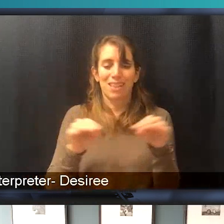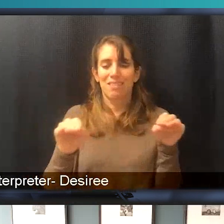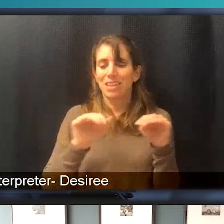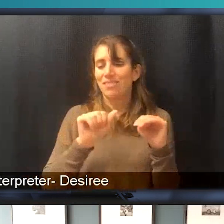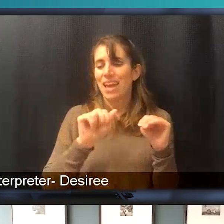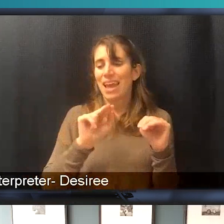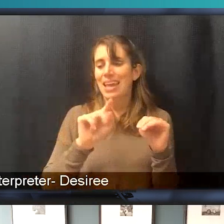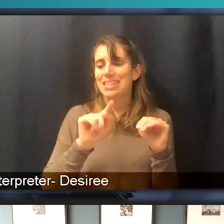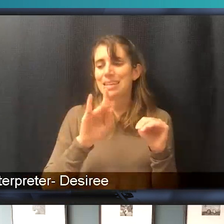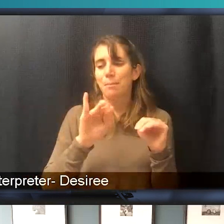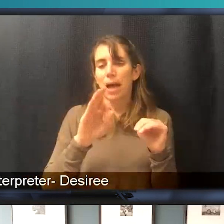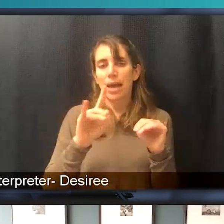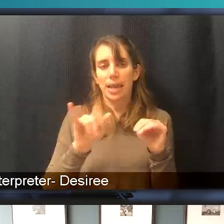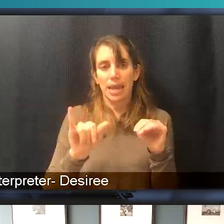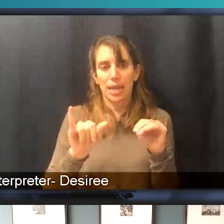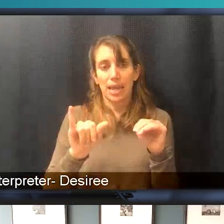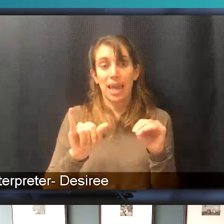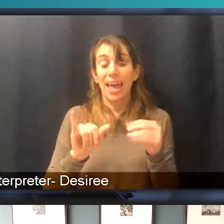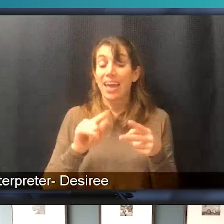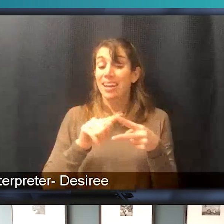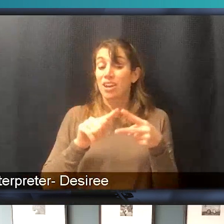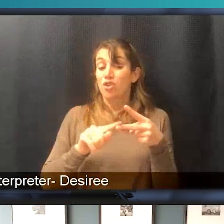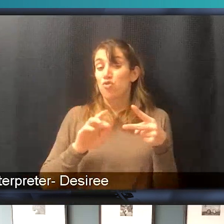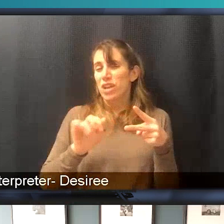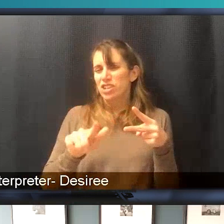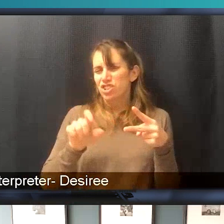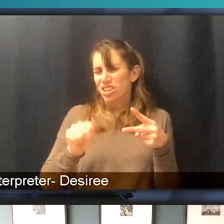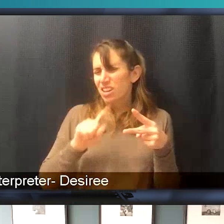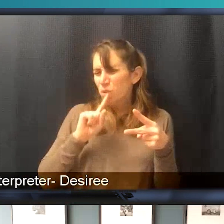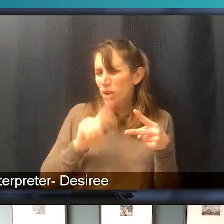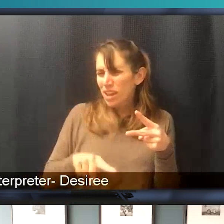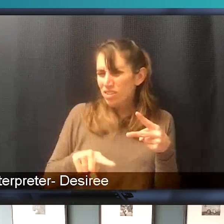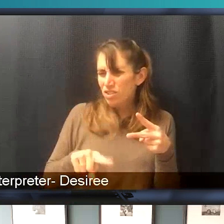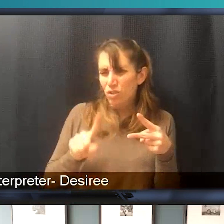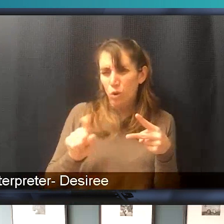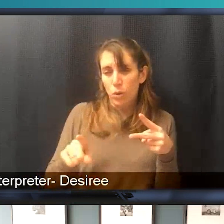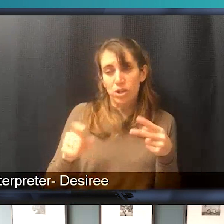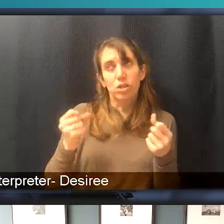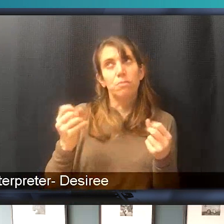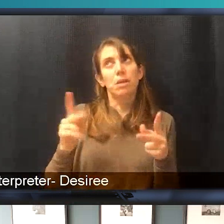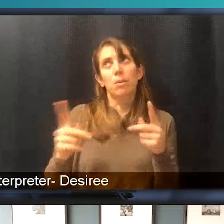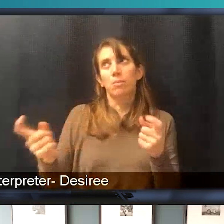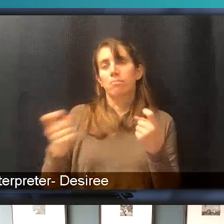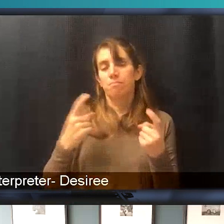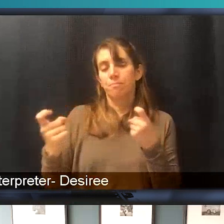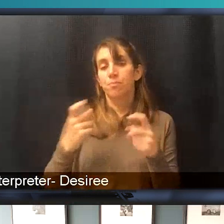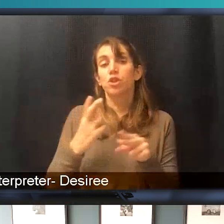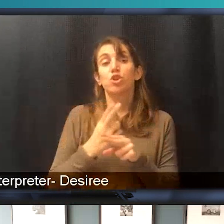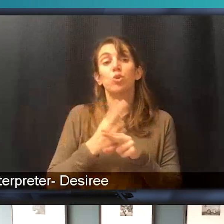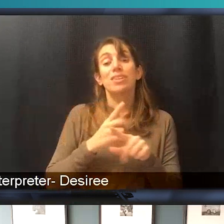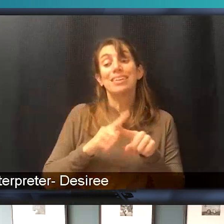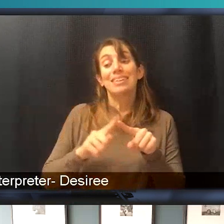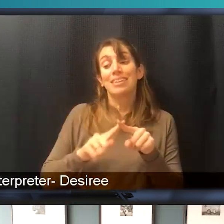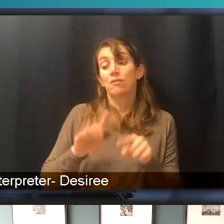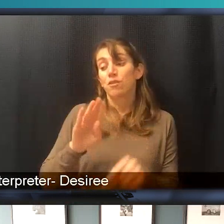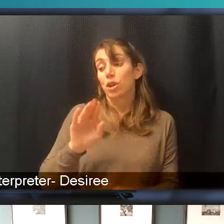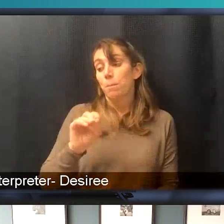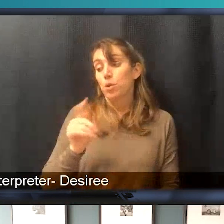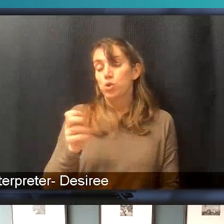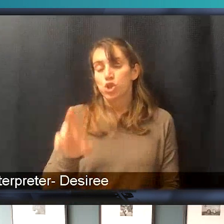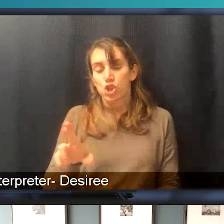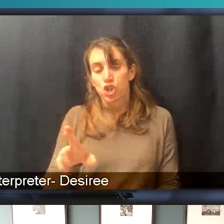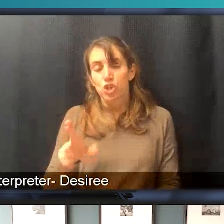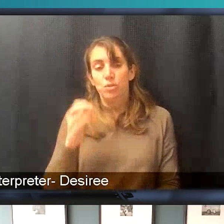question I get asked all the time, which is the use of different boosters in people who might have had their initial vaccine